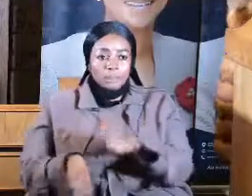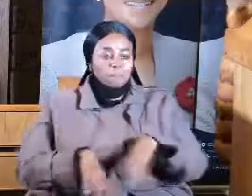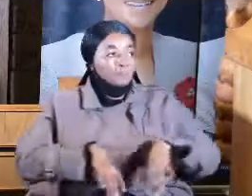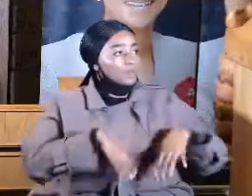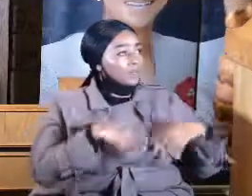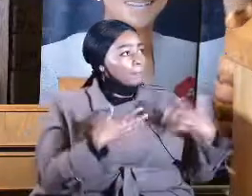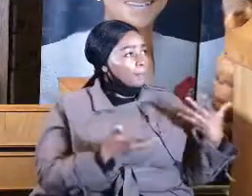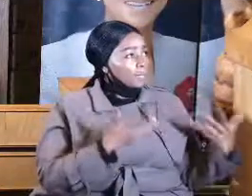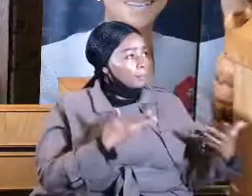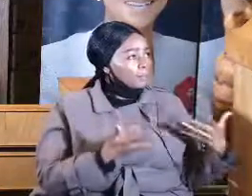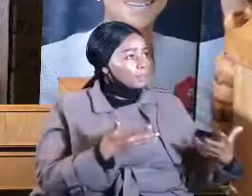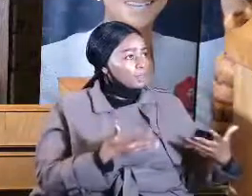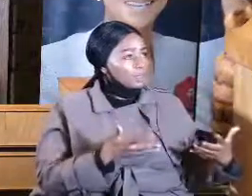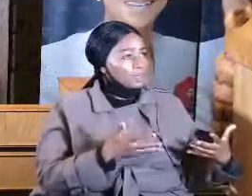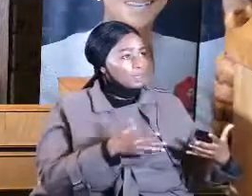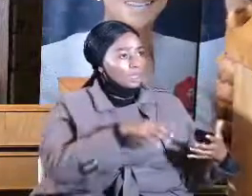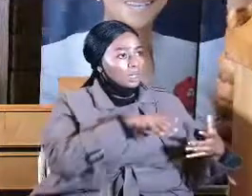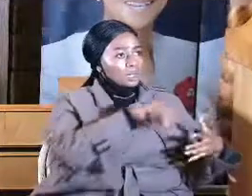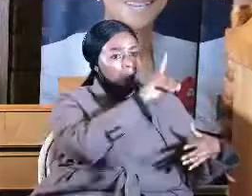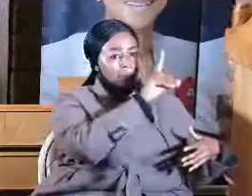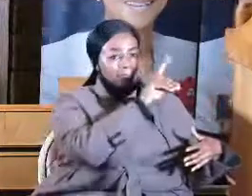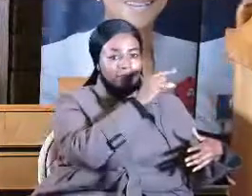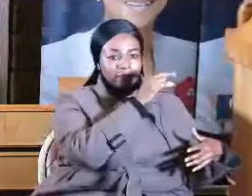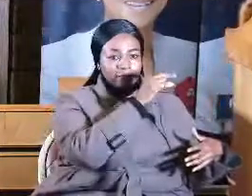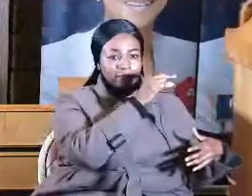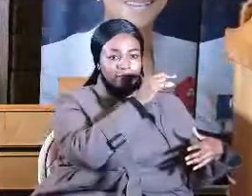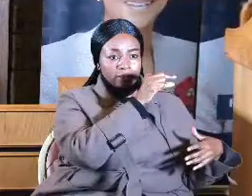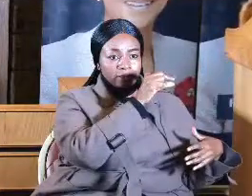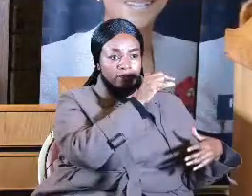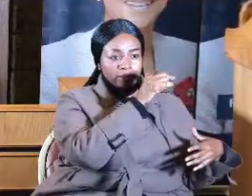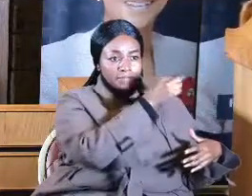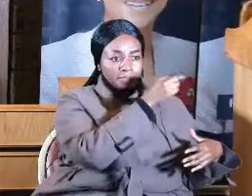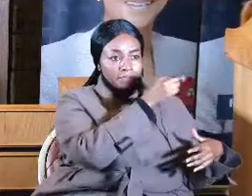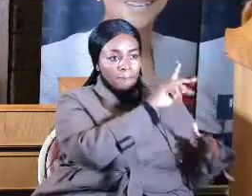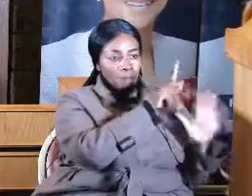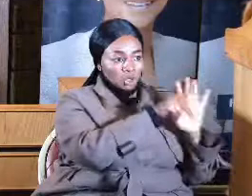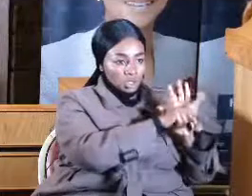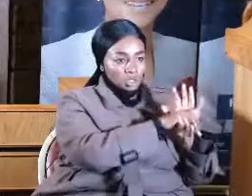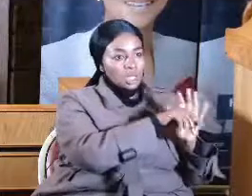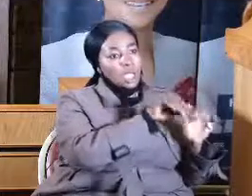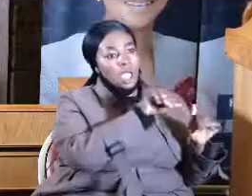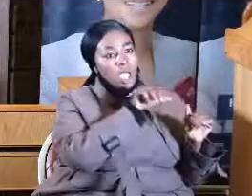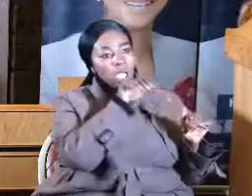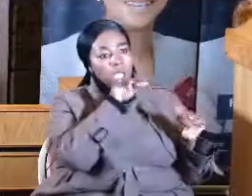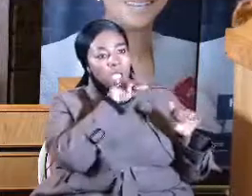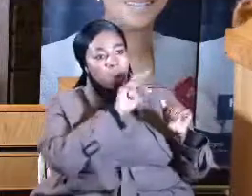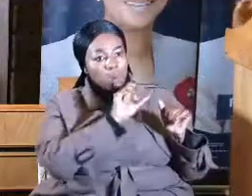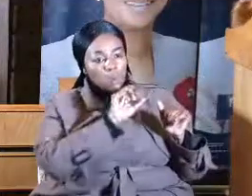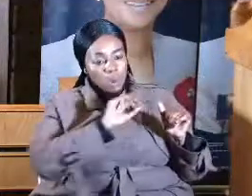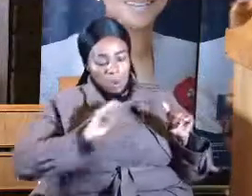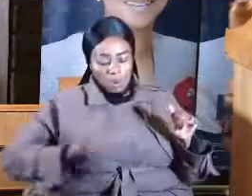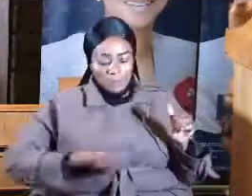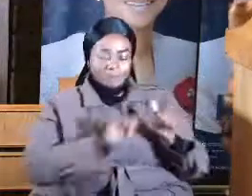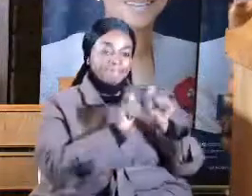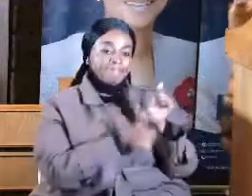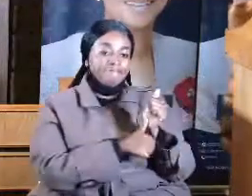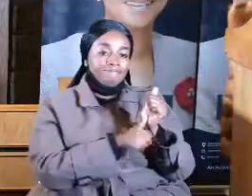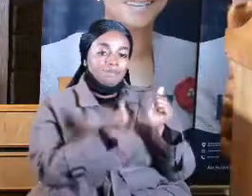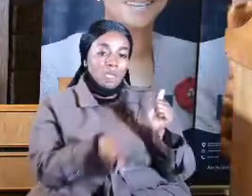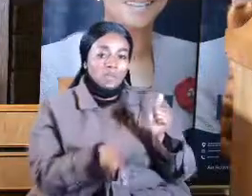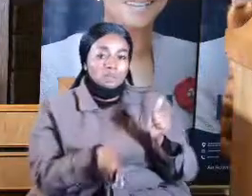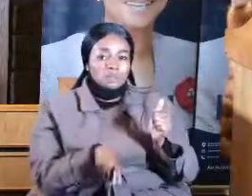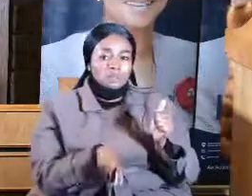is a DG post, a woman has to be a DDG. I sometimes feel that they are